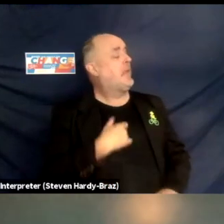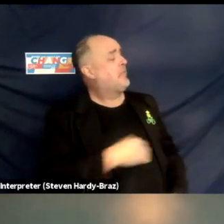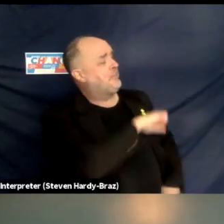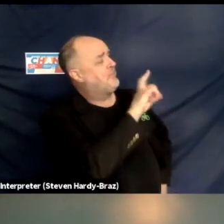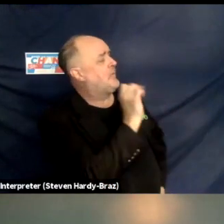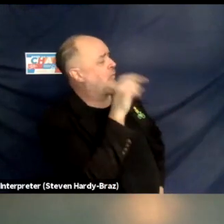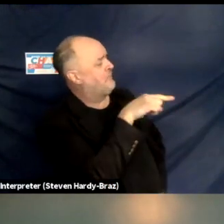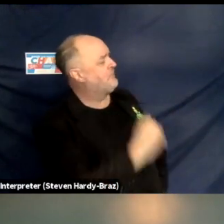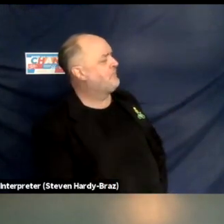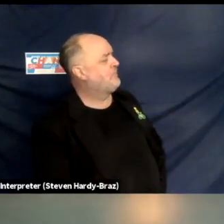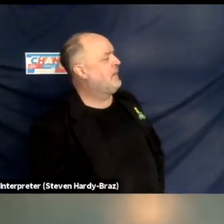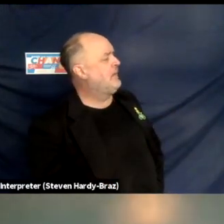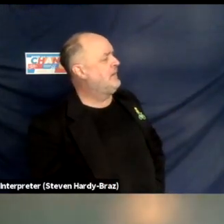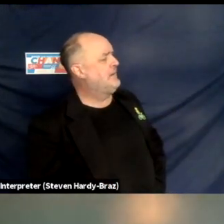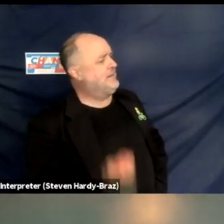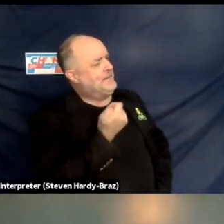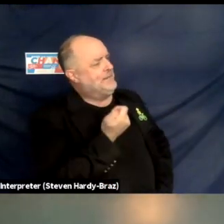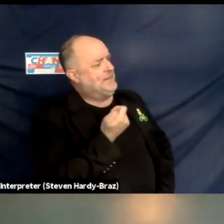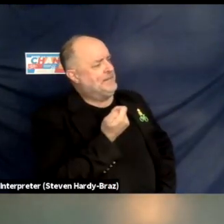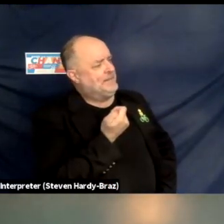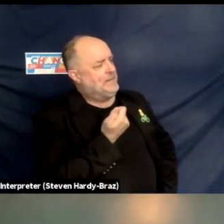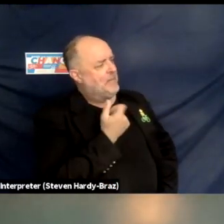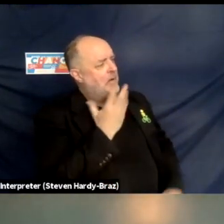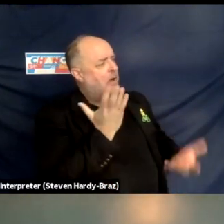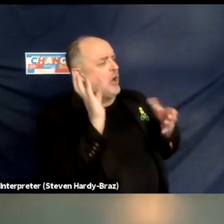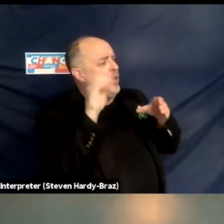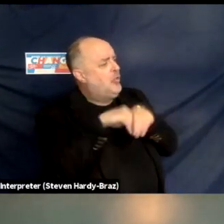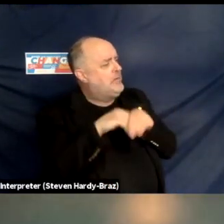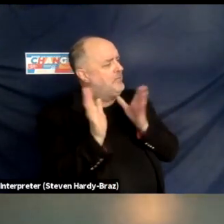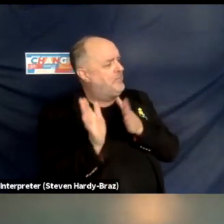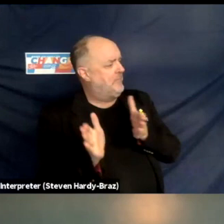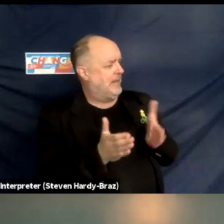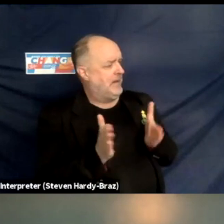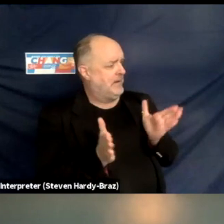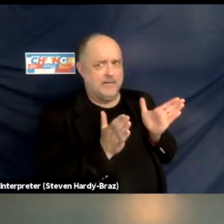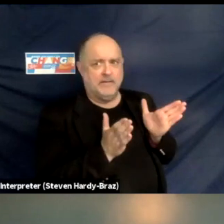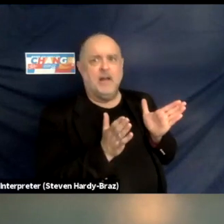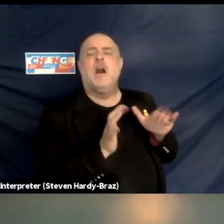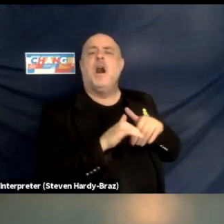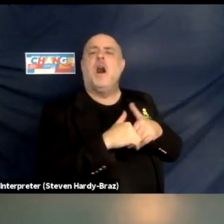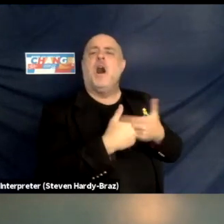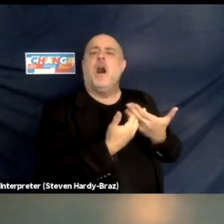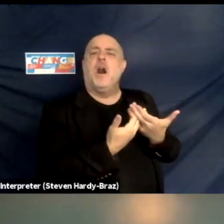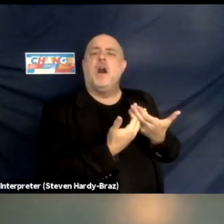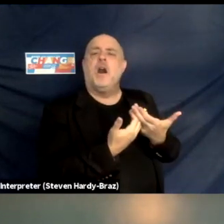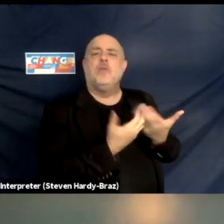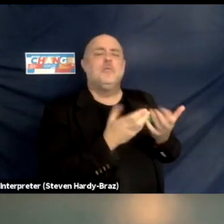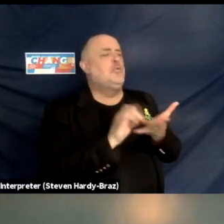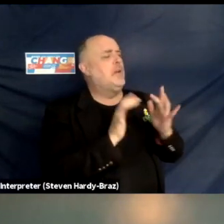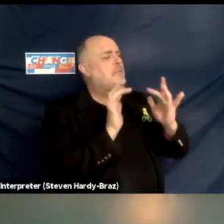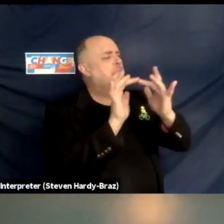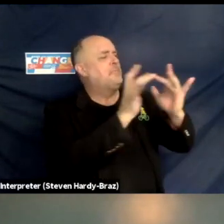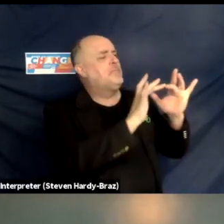you. A little bit about sort of inclusive planning and how to sort of do that outreach